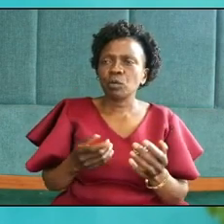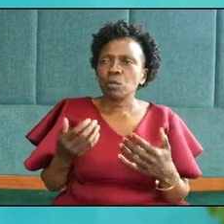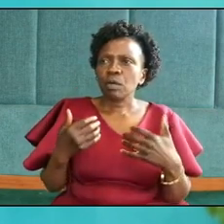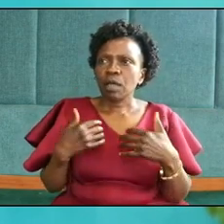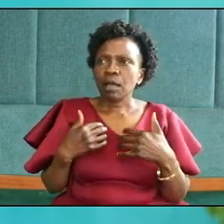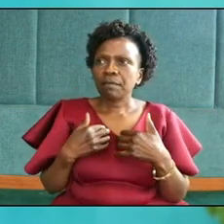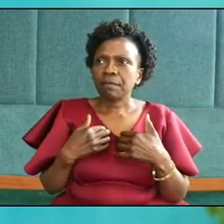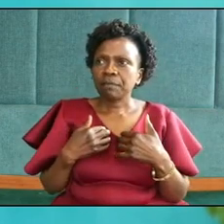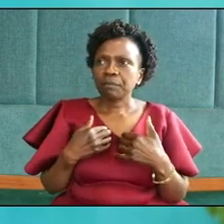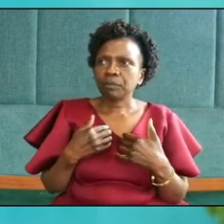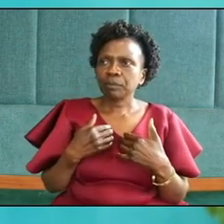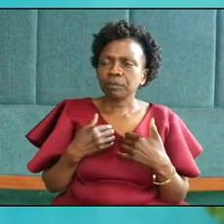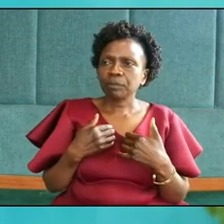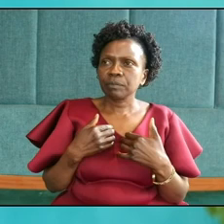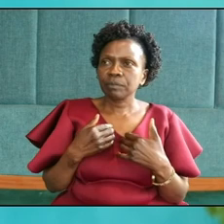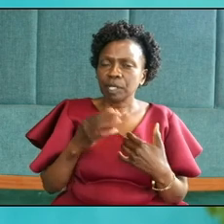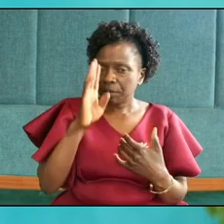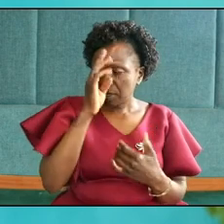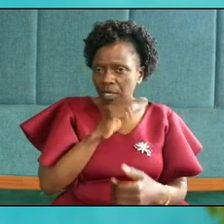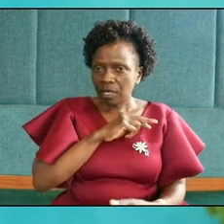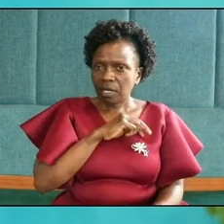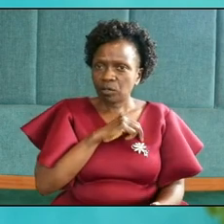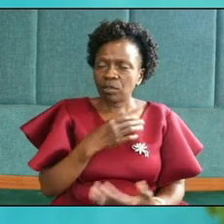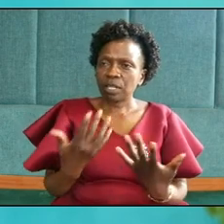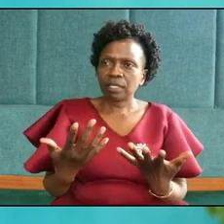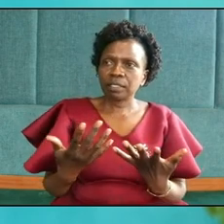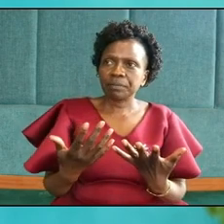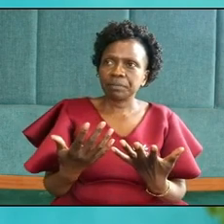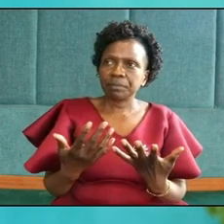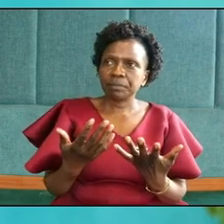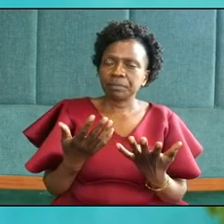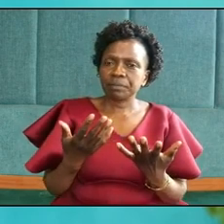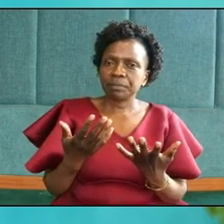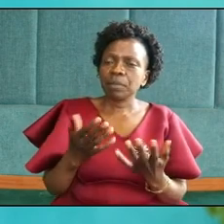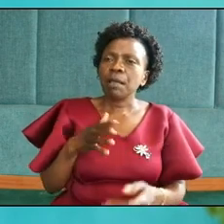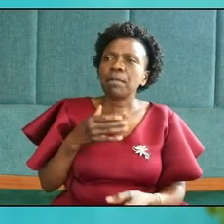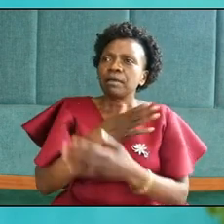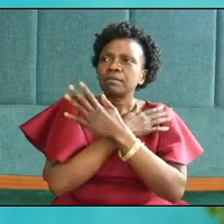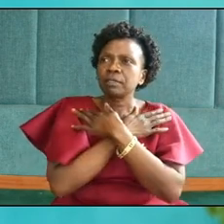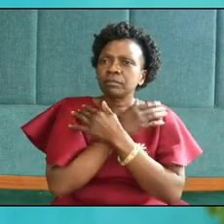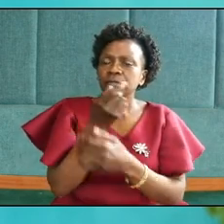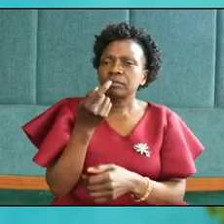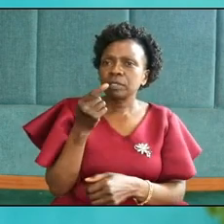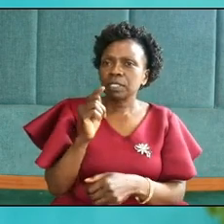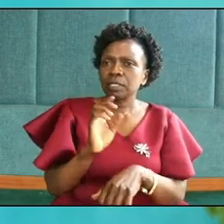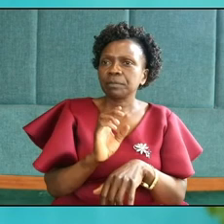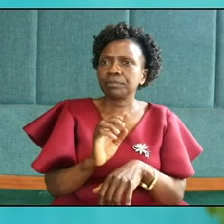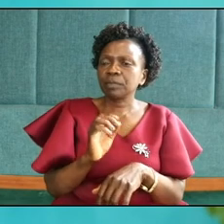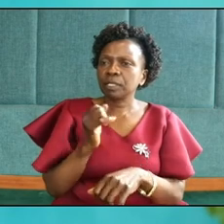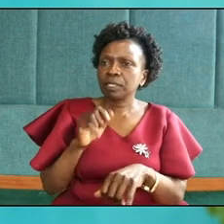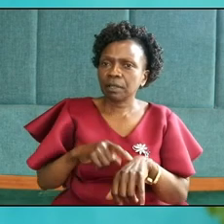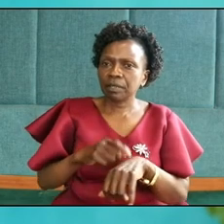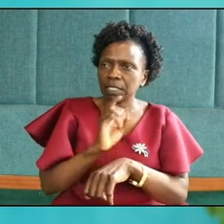have unprecedented natural disasters. There is need, my dear friends, for the churches, and